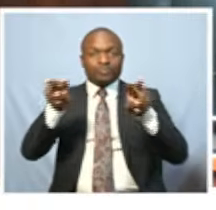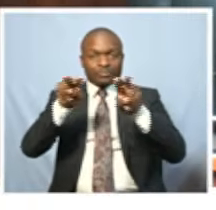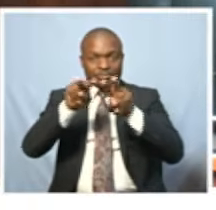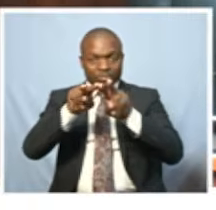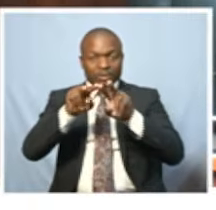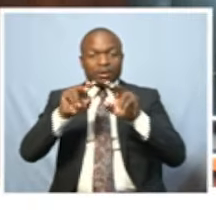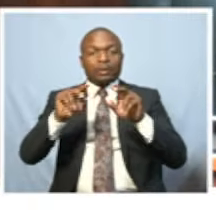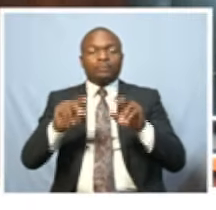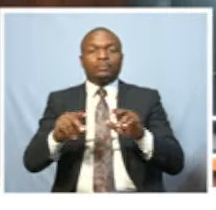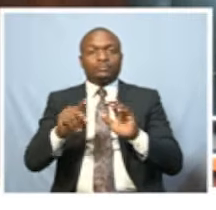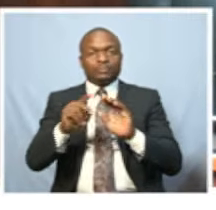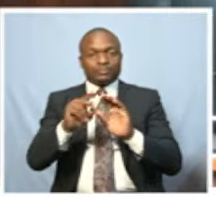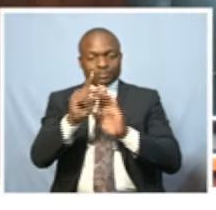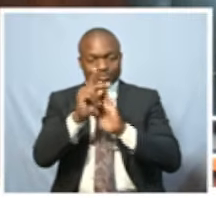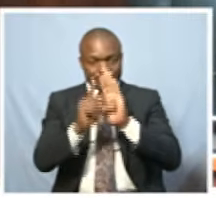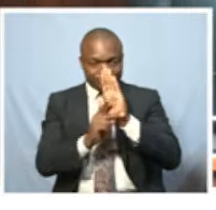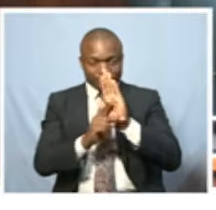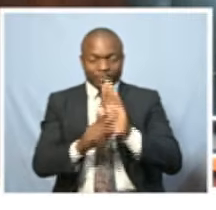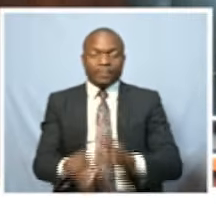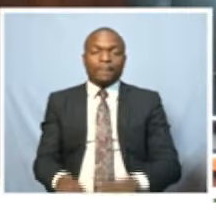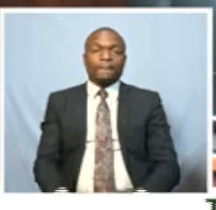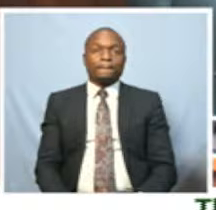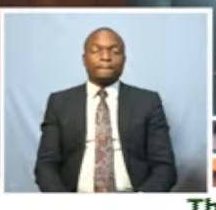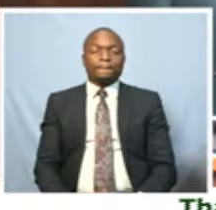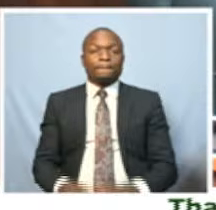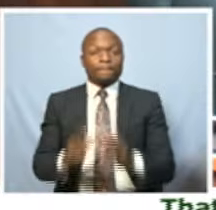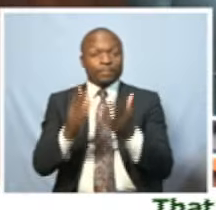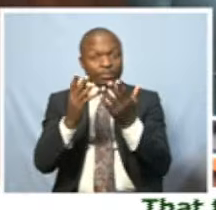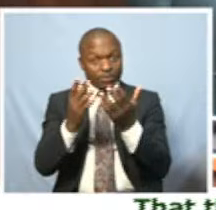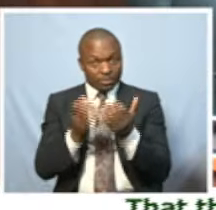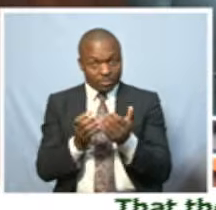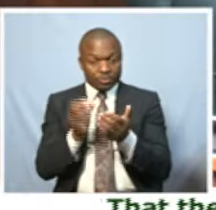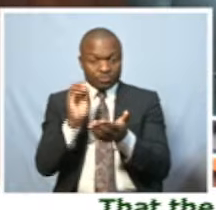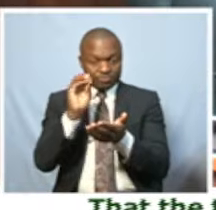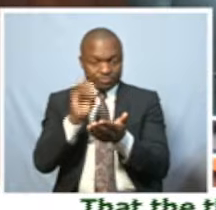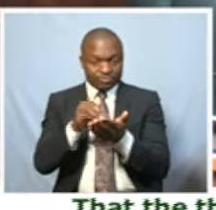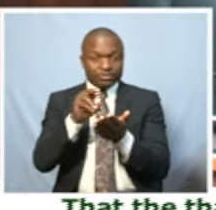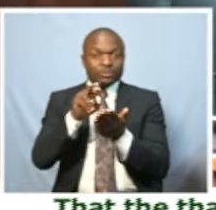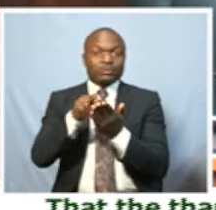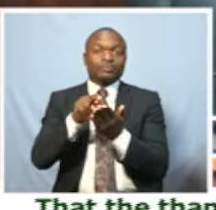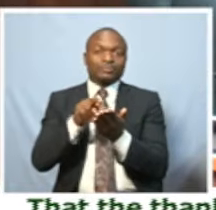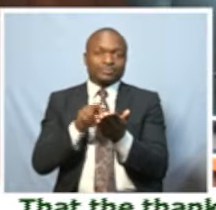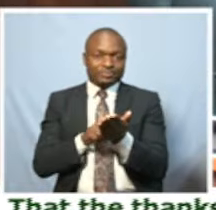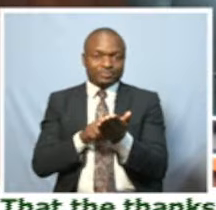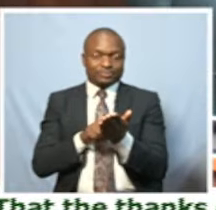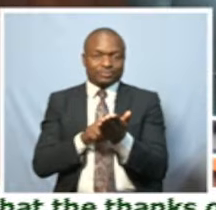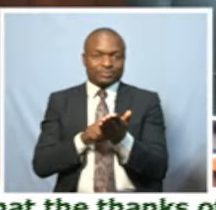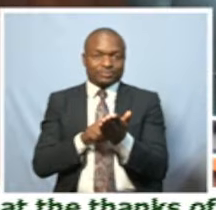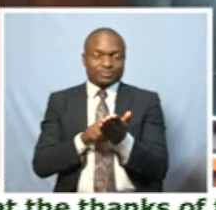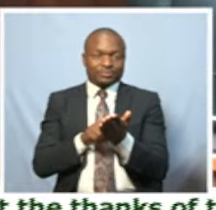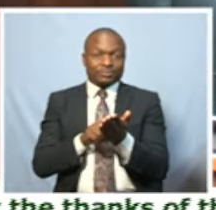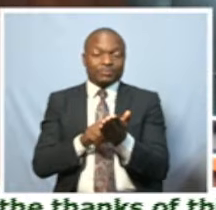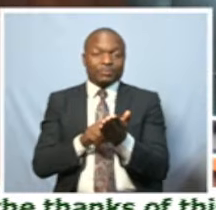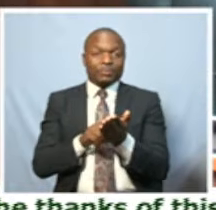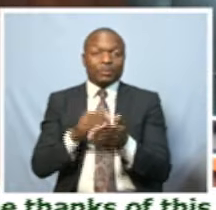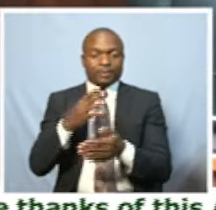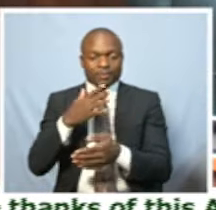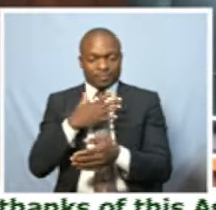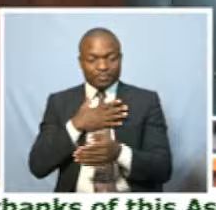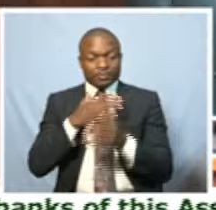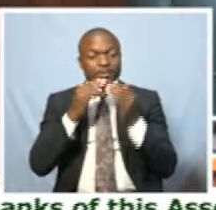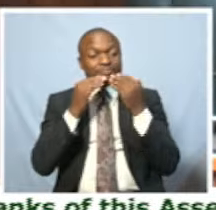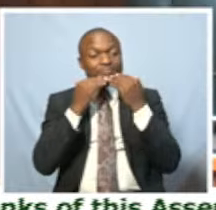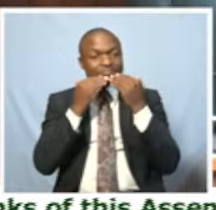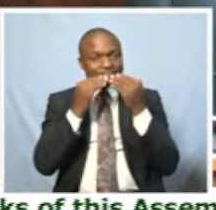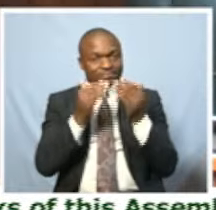and principles. I wish to place on record on the onset my